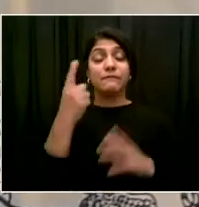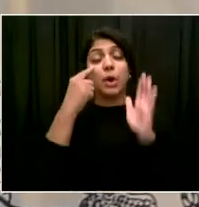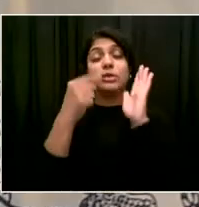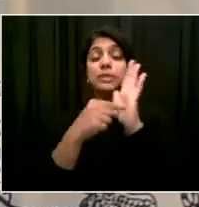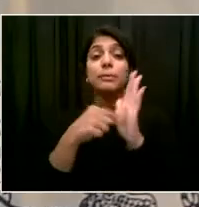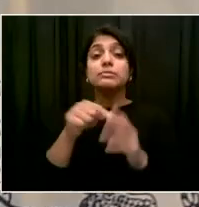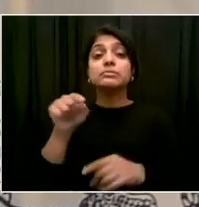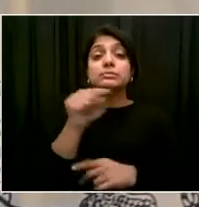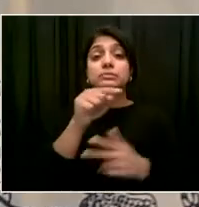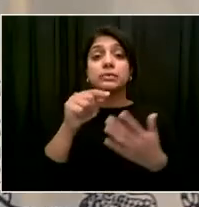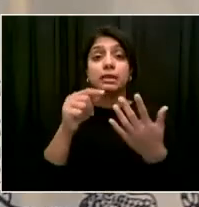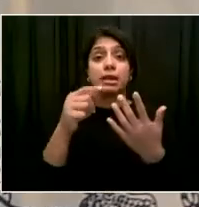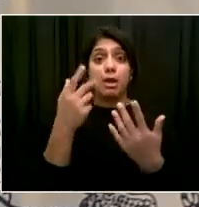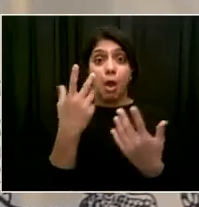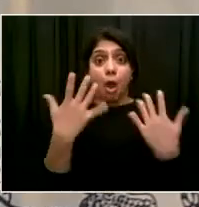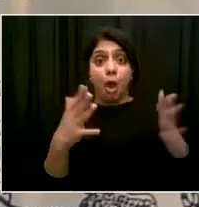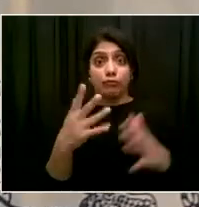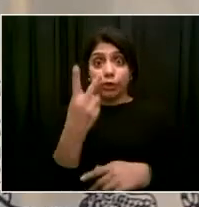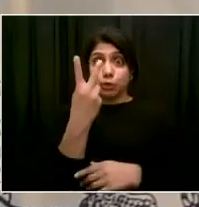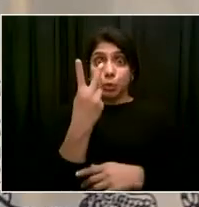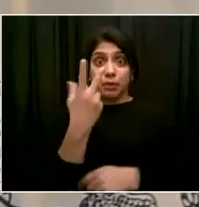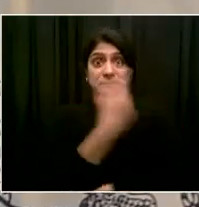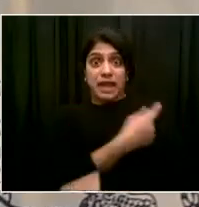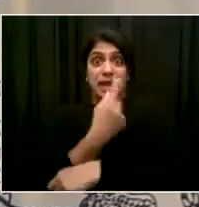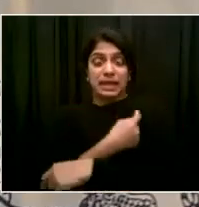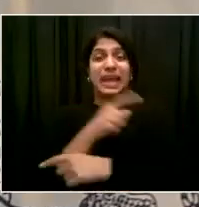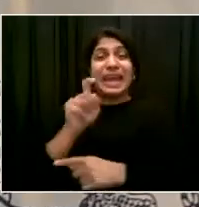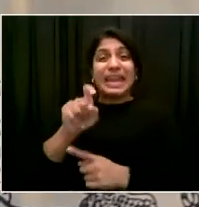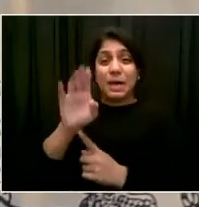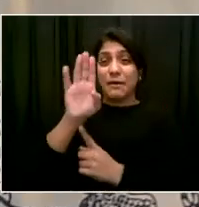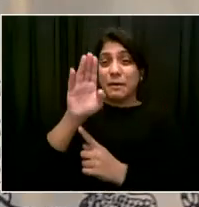vaccination and get the incentive for everyone who needs a vaccination. You can go to